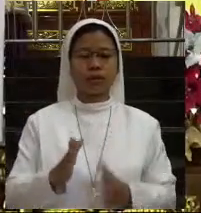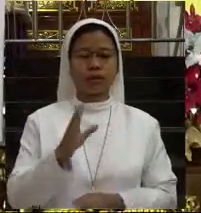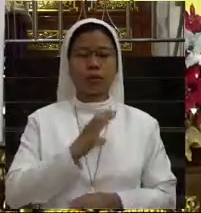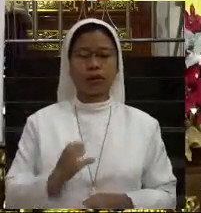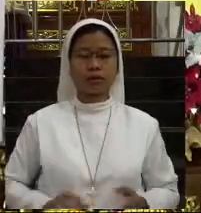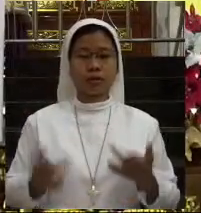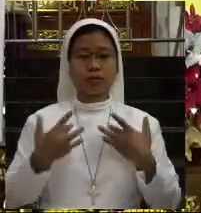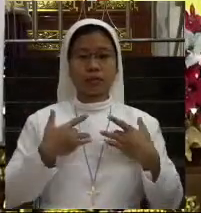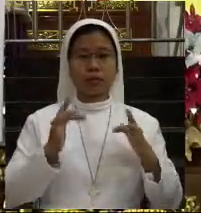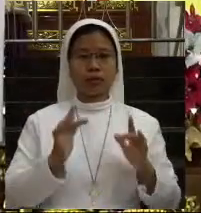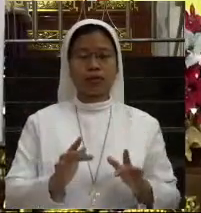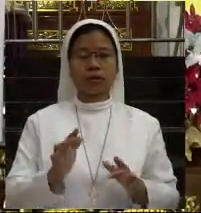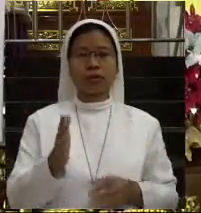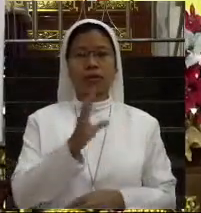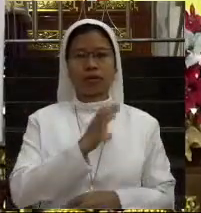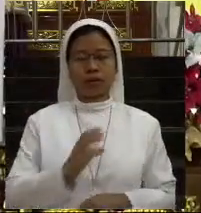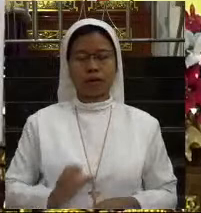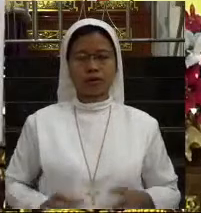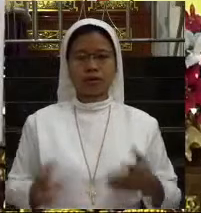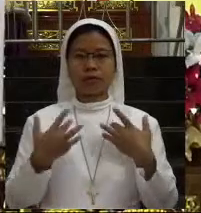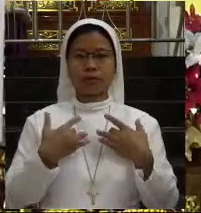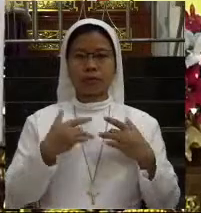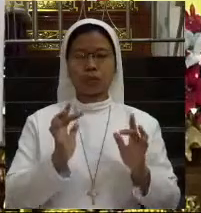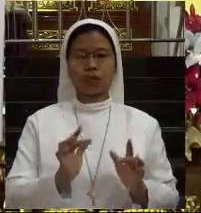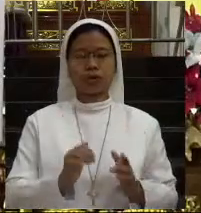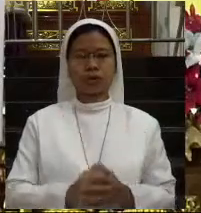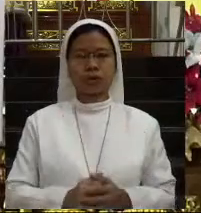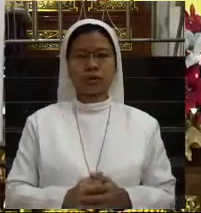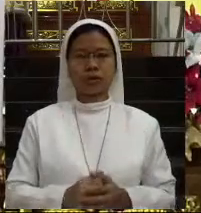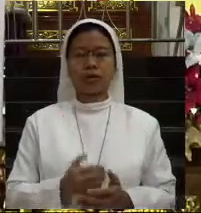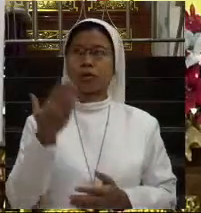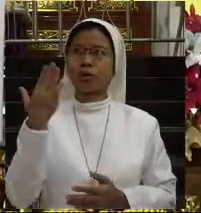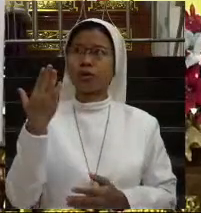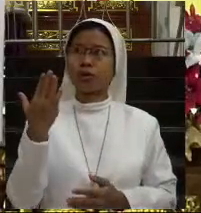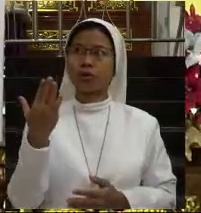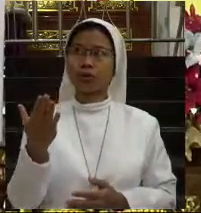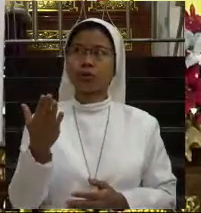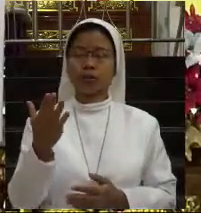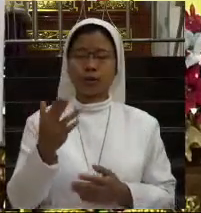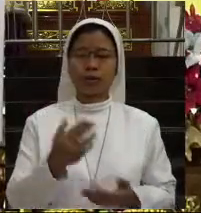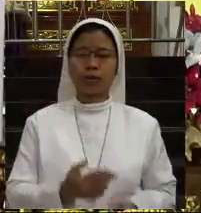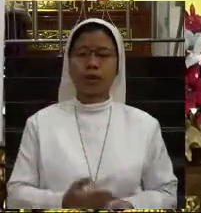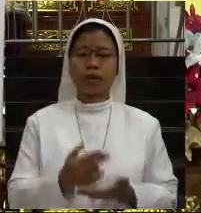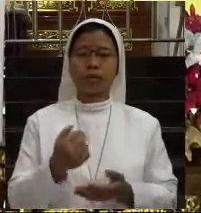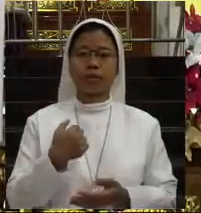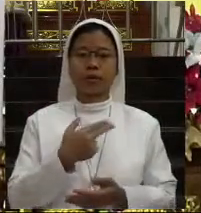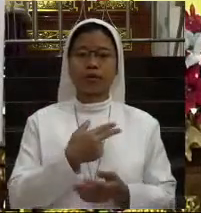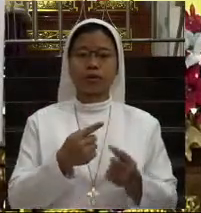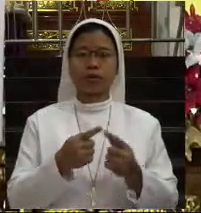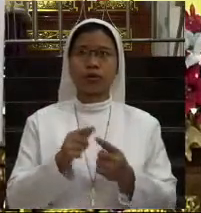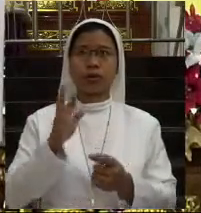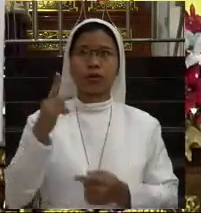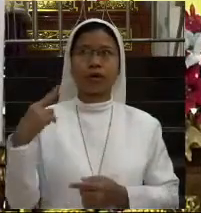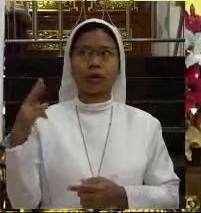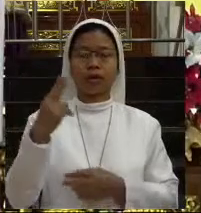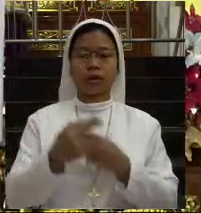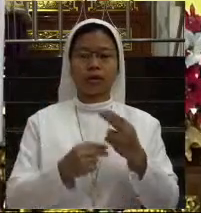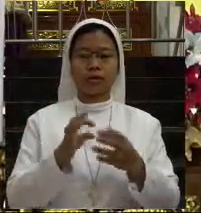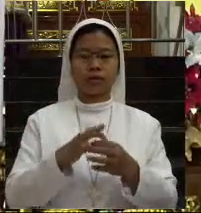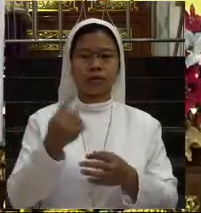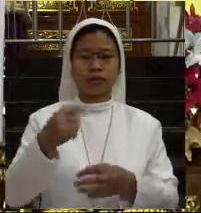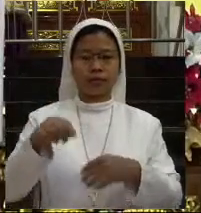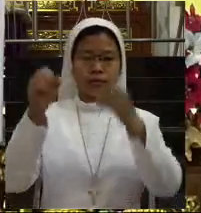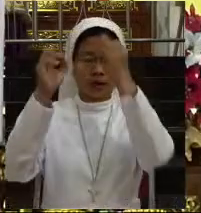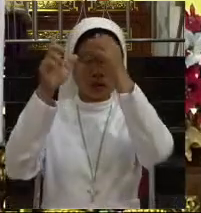Christ, have mercy. Christ, have mercy. And you plead for us at the right hand of the Father. Lord, have